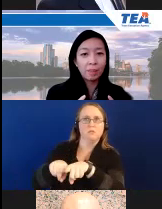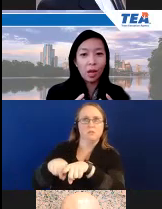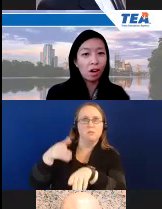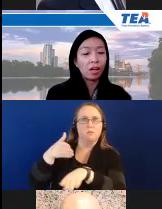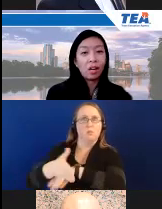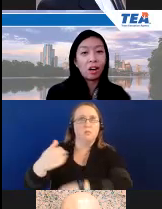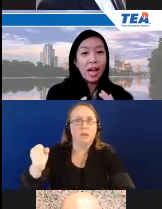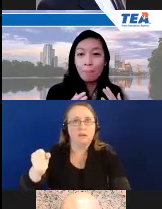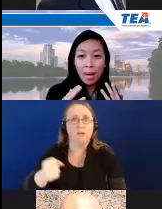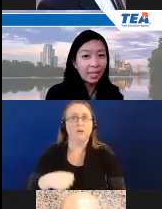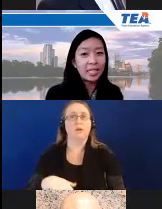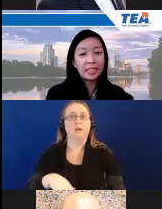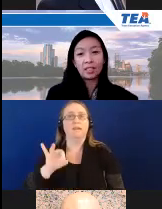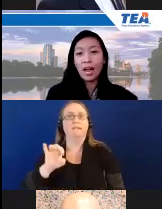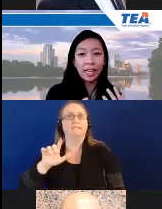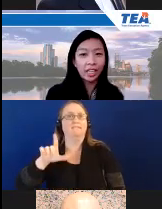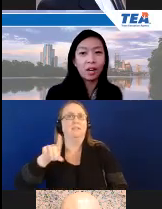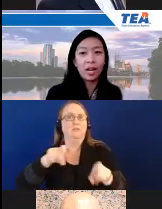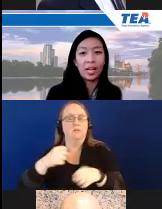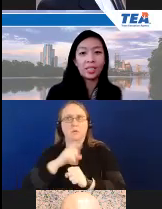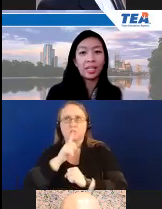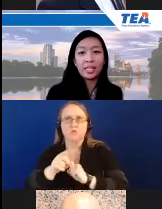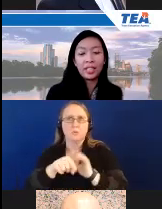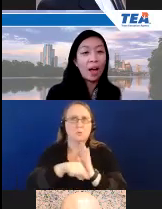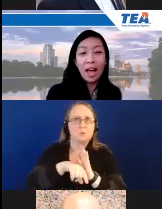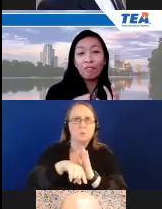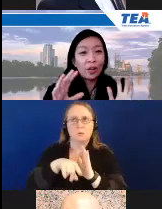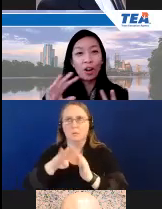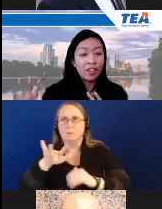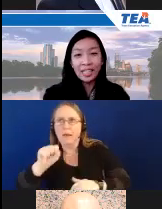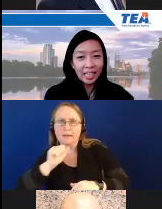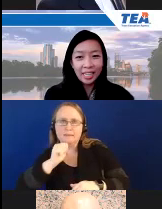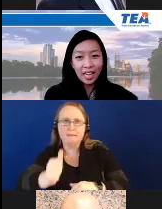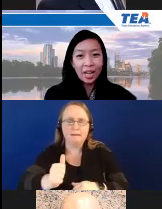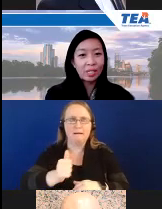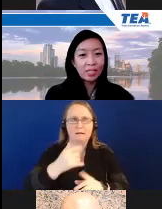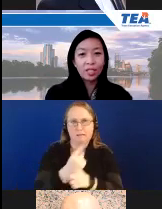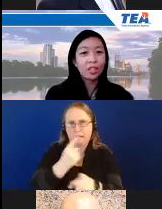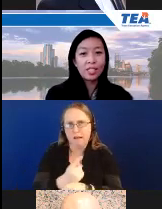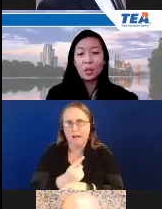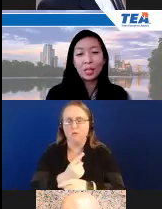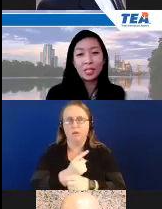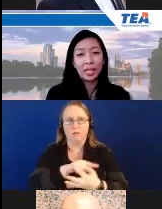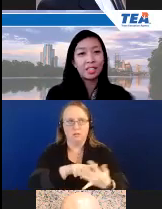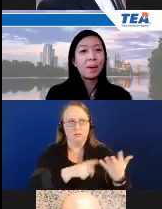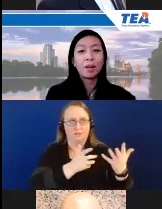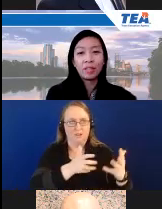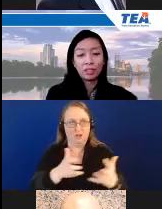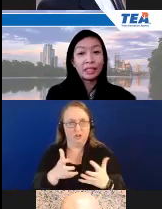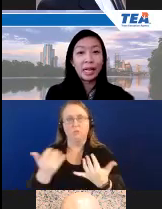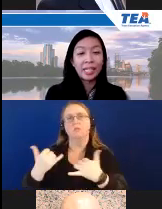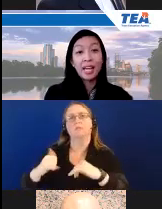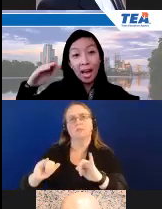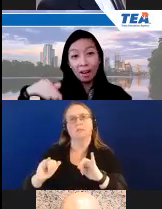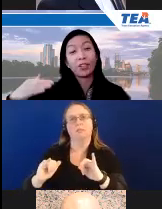those items are not biased, they're accurate. And then, after all that is said and done, we still continue to conduct a number of